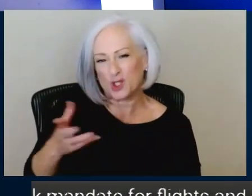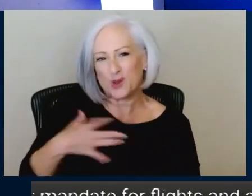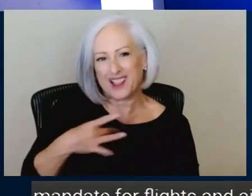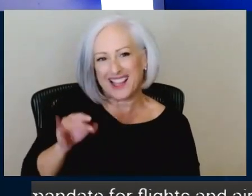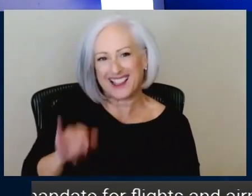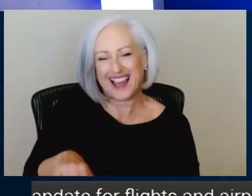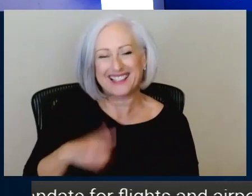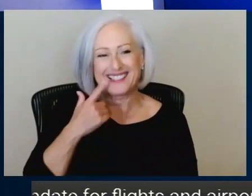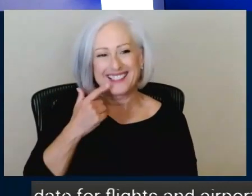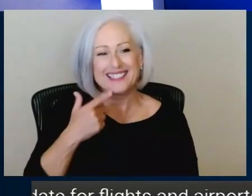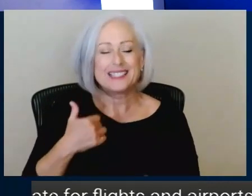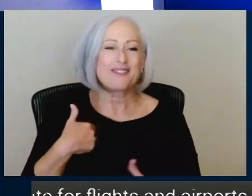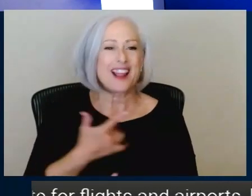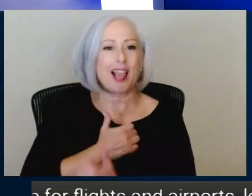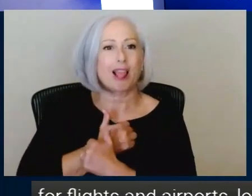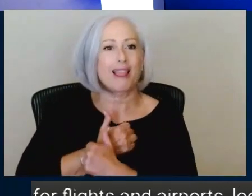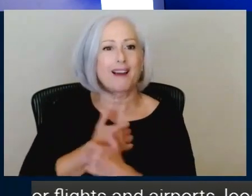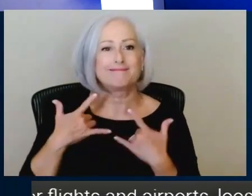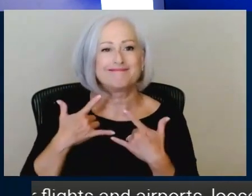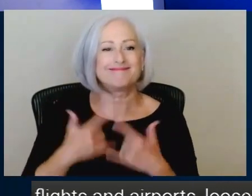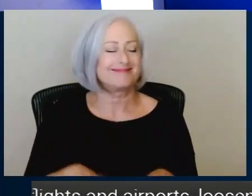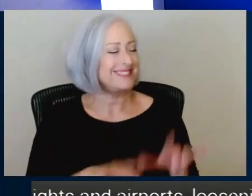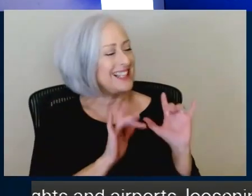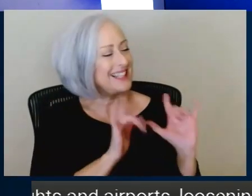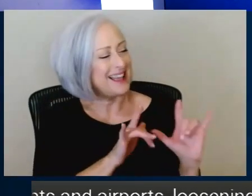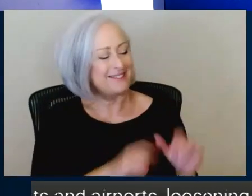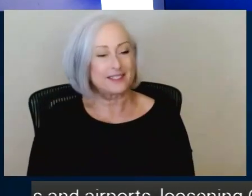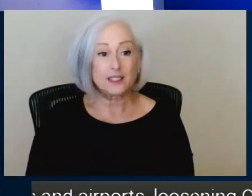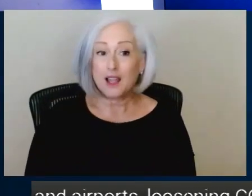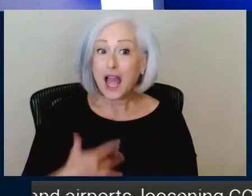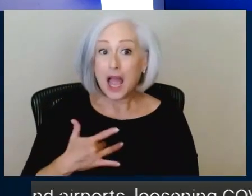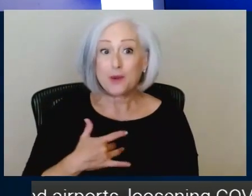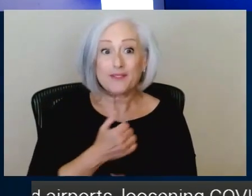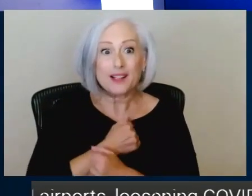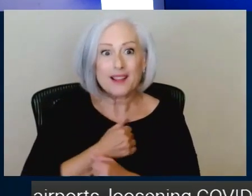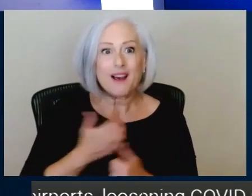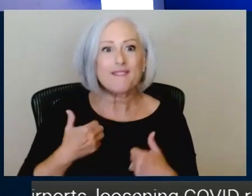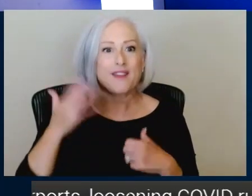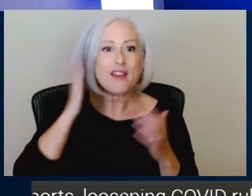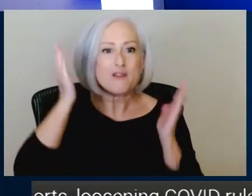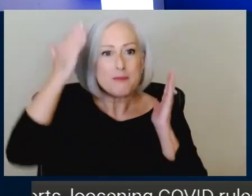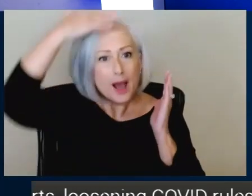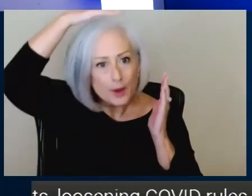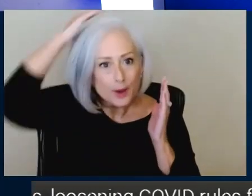Makes me feel loved. I give lots of love. You'll really feel loved if I get my powder. That's what I really want. I will